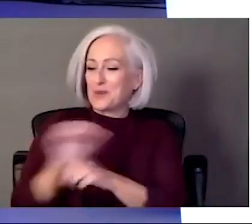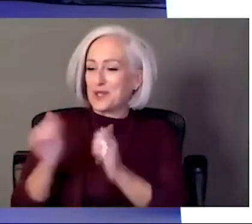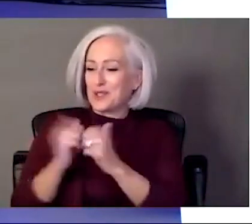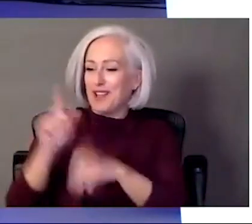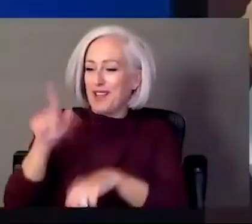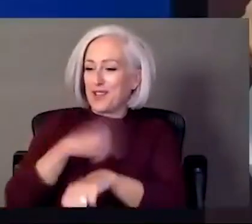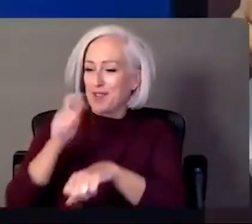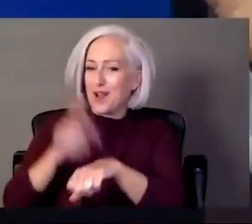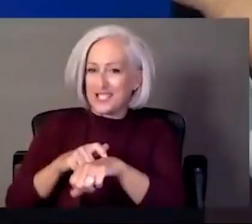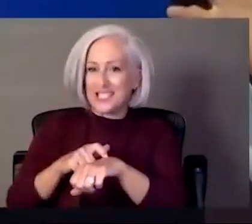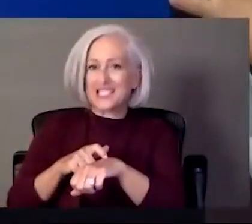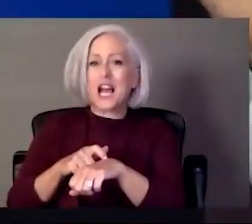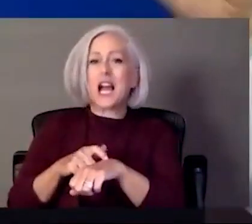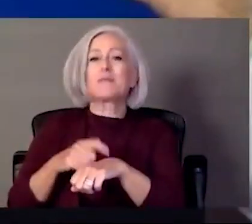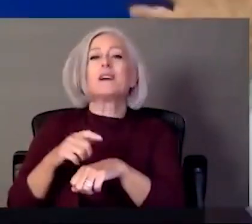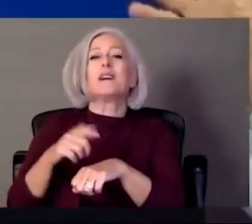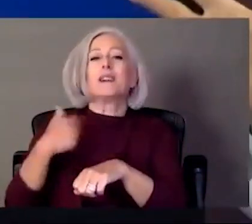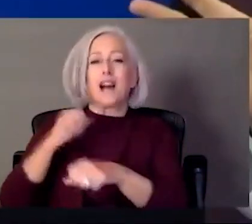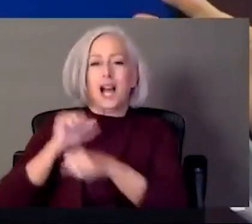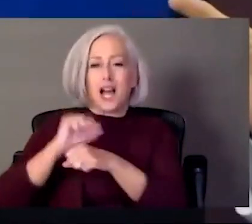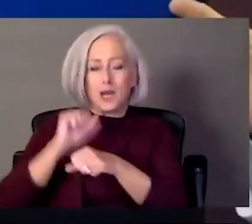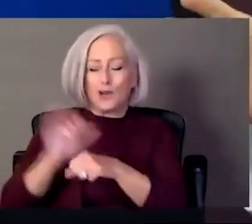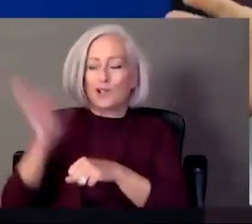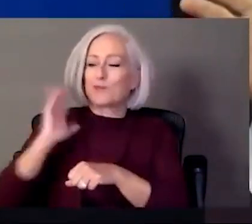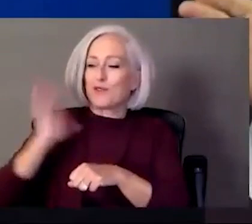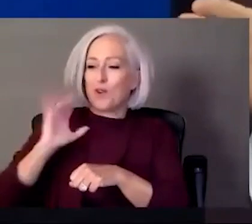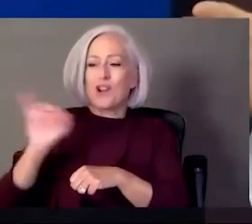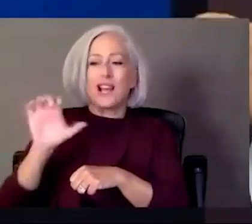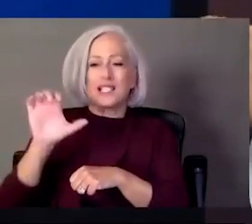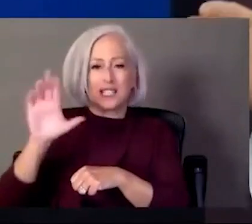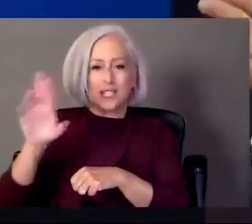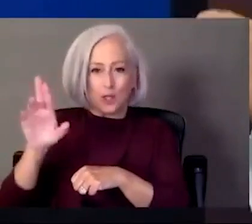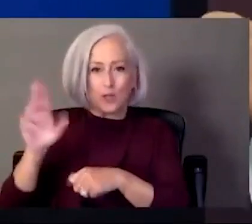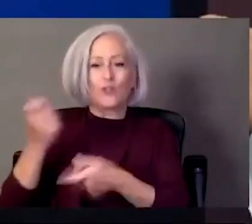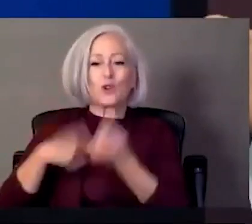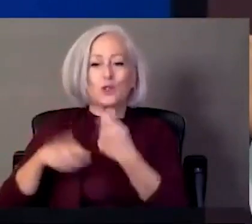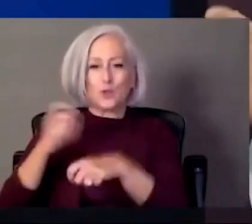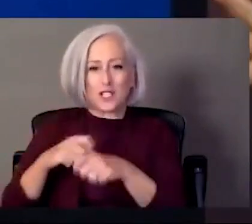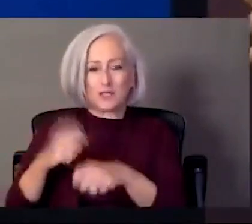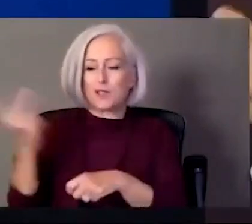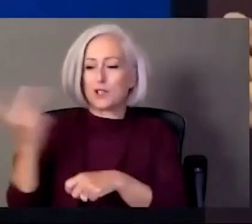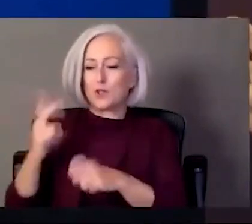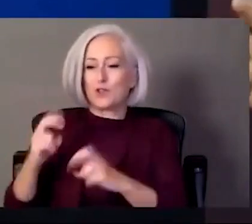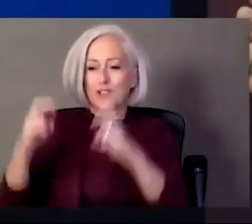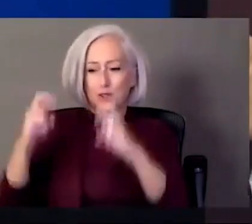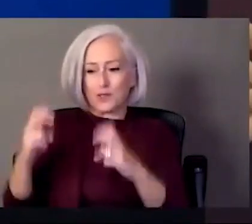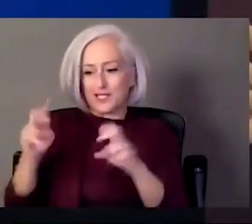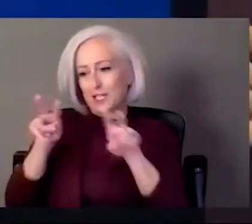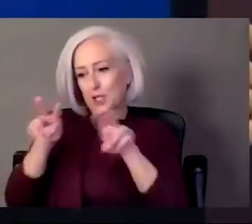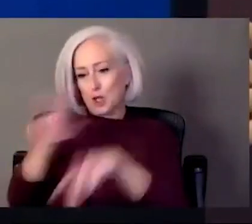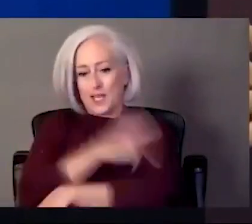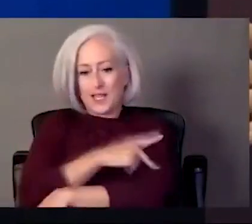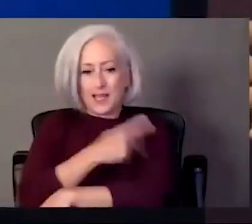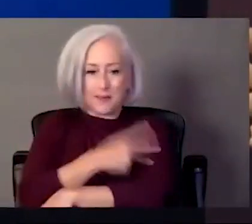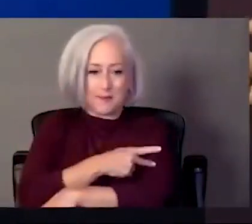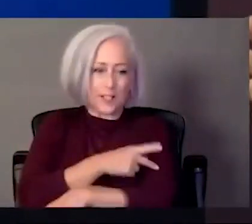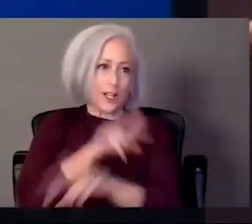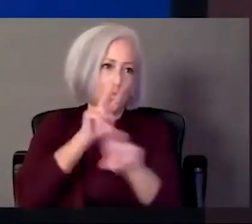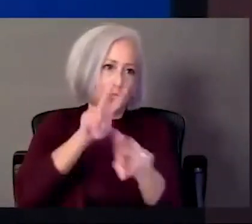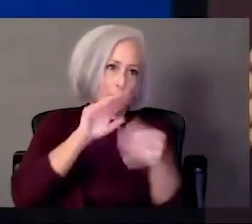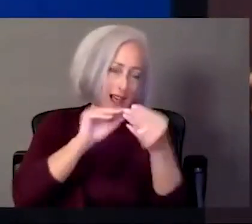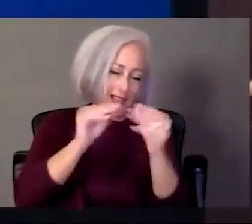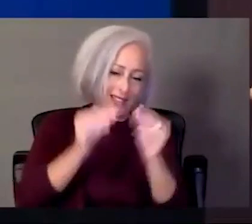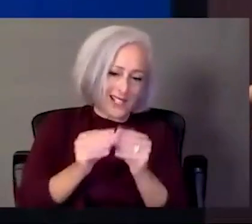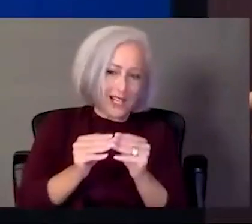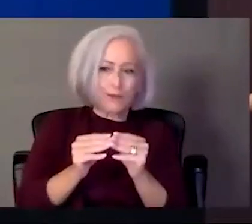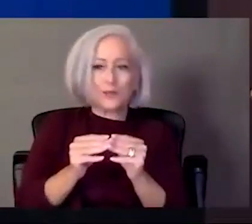transplant ICU in my younger days, and you were here, and you and I would sit at those bedsides and look at those patients and look at the ventilator and look at the numbers, and I always admired how much you